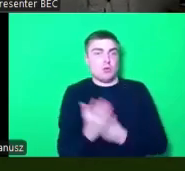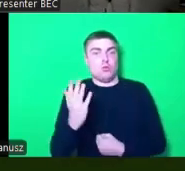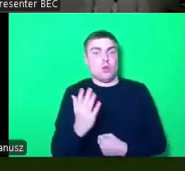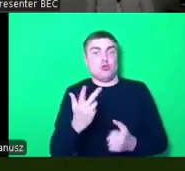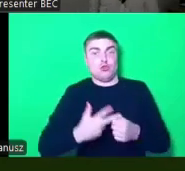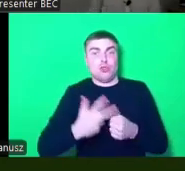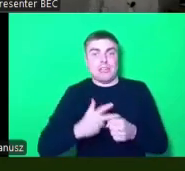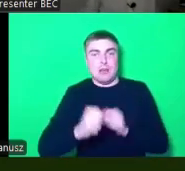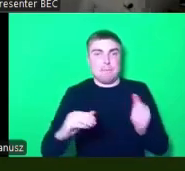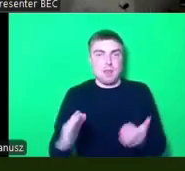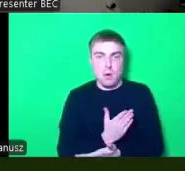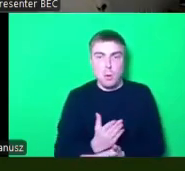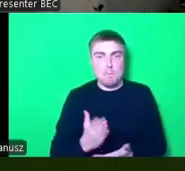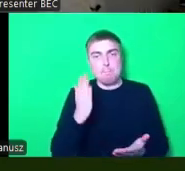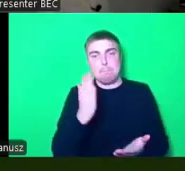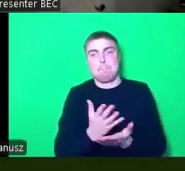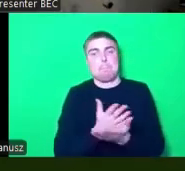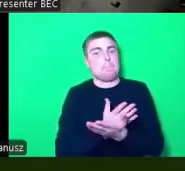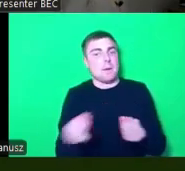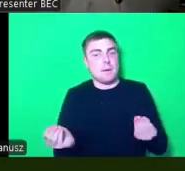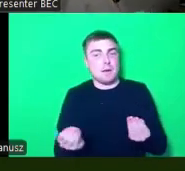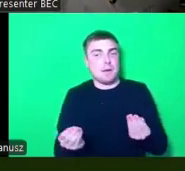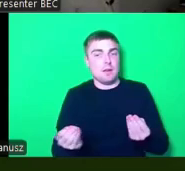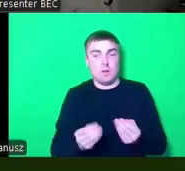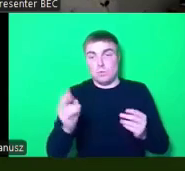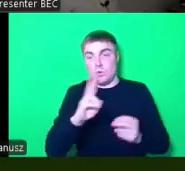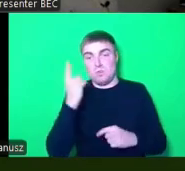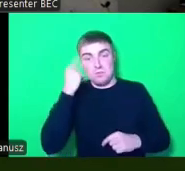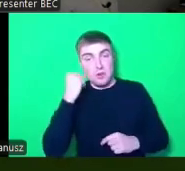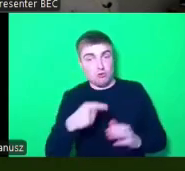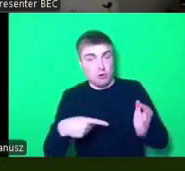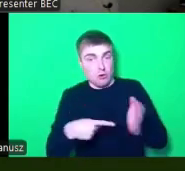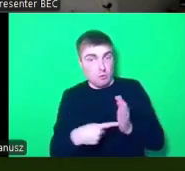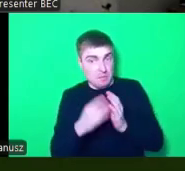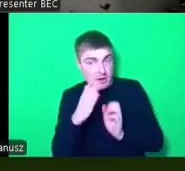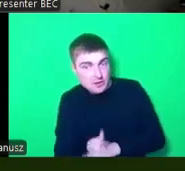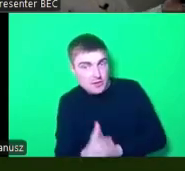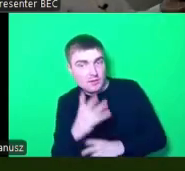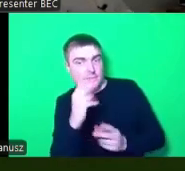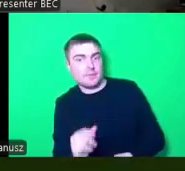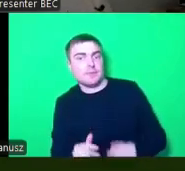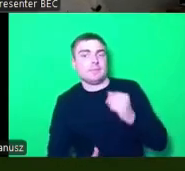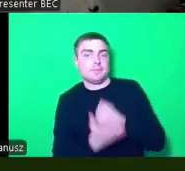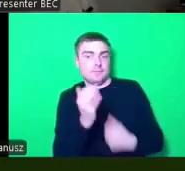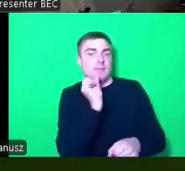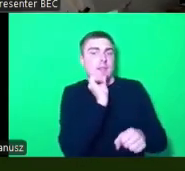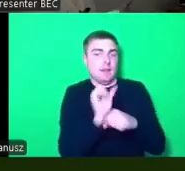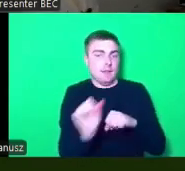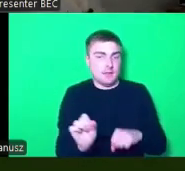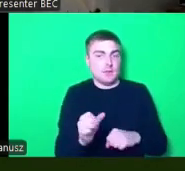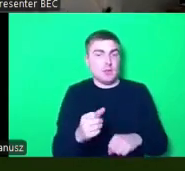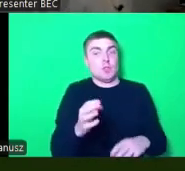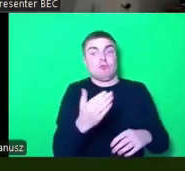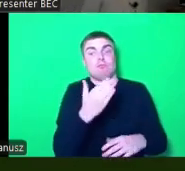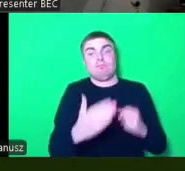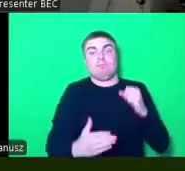But nobody thought that, yeah, this would come all at once with extreme events. We have the bark beetles, we have the fires, we